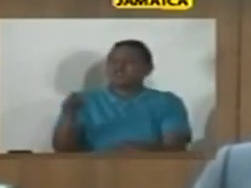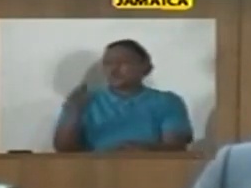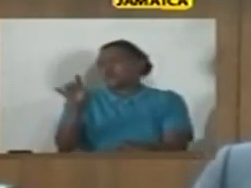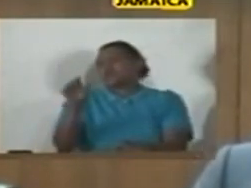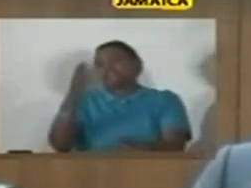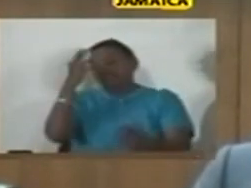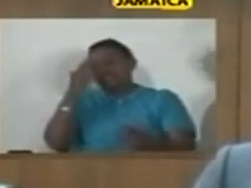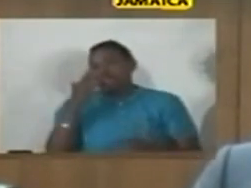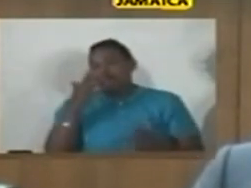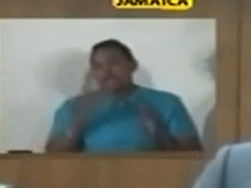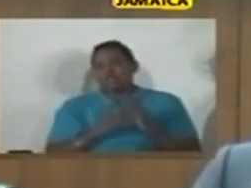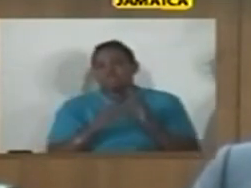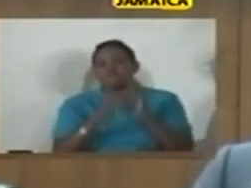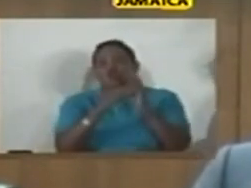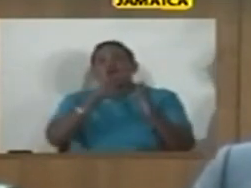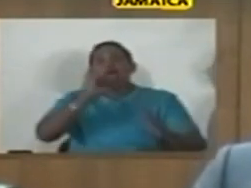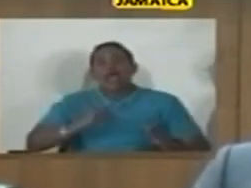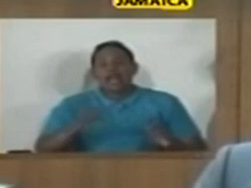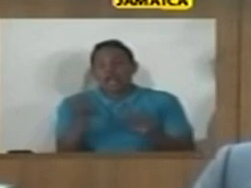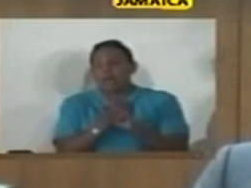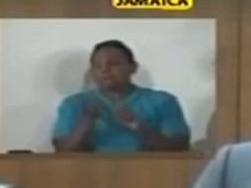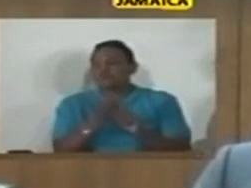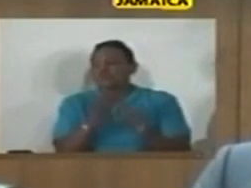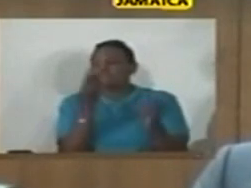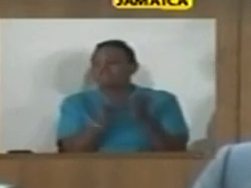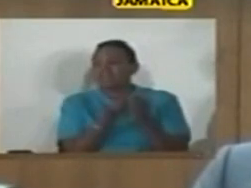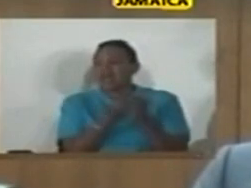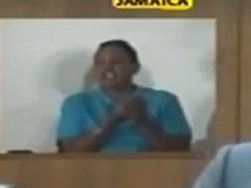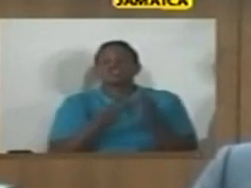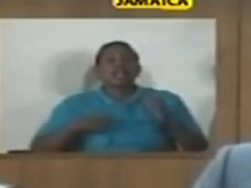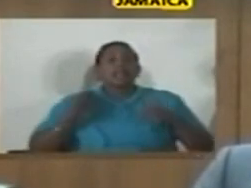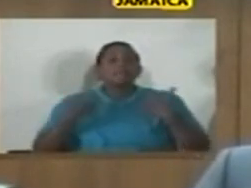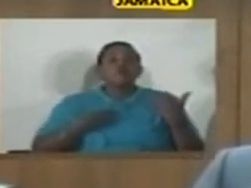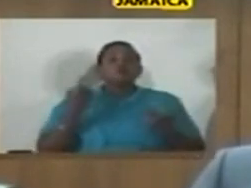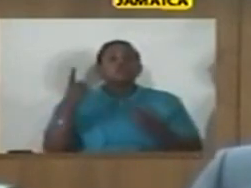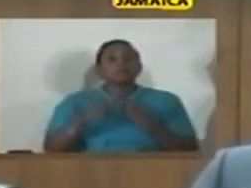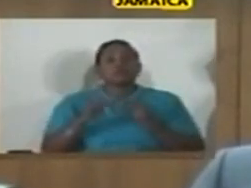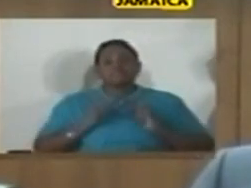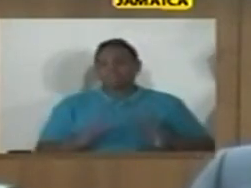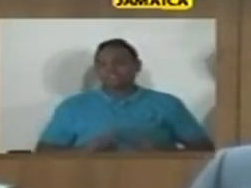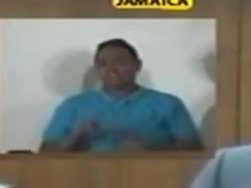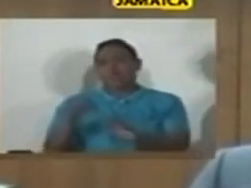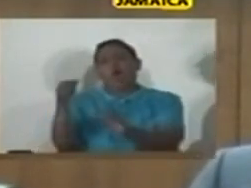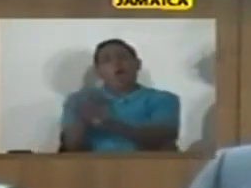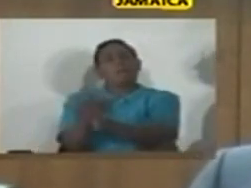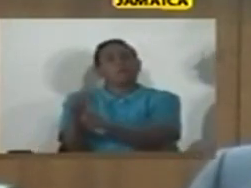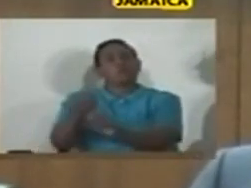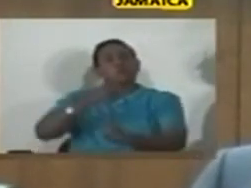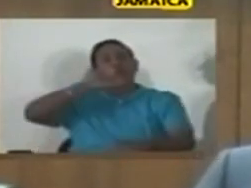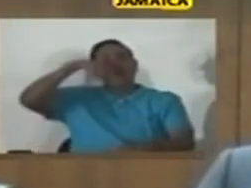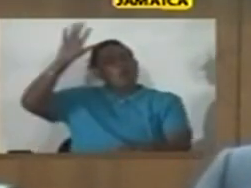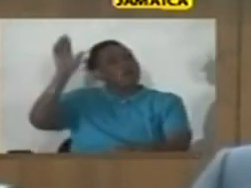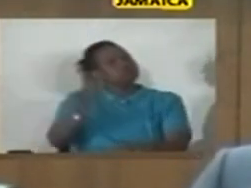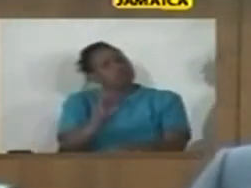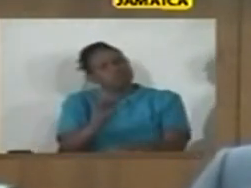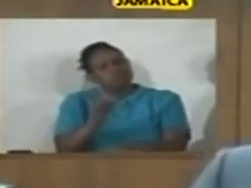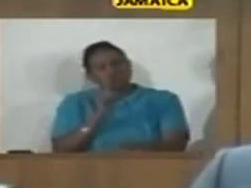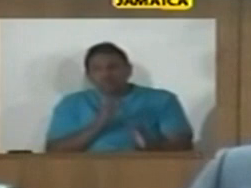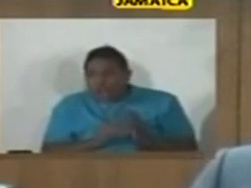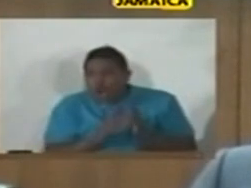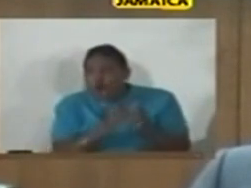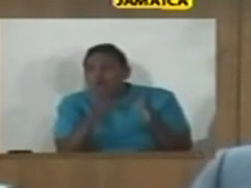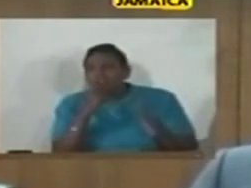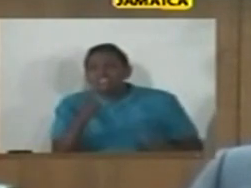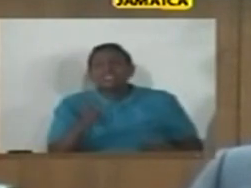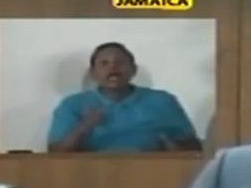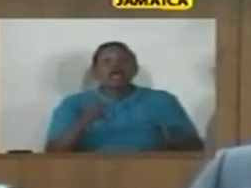the frequency of elder abuse, financially, emotionally, and physically. Mr. Speaker, it is often said that it takes